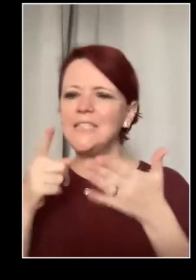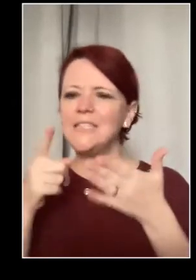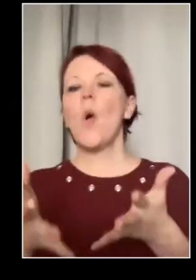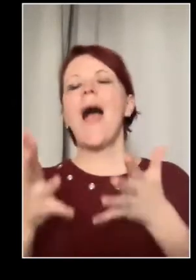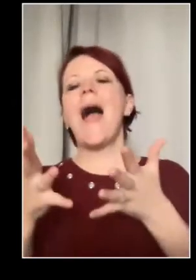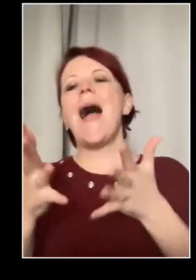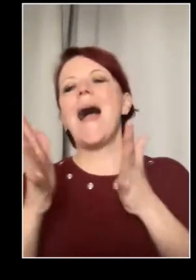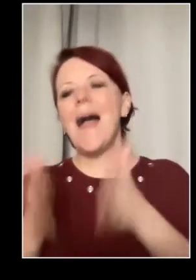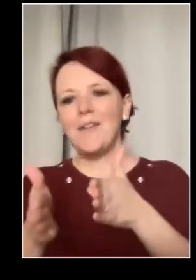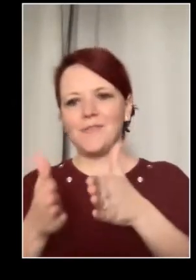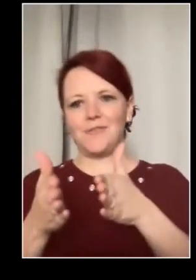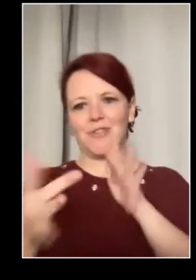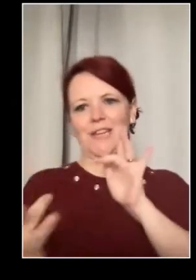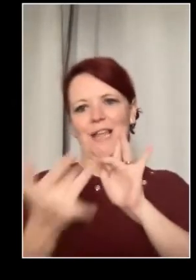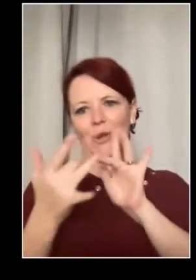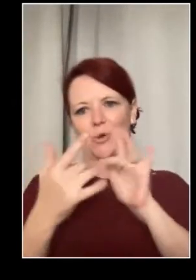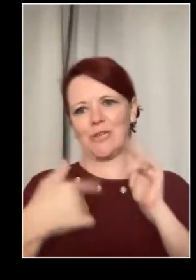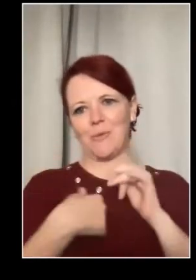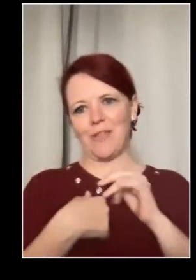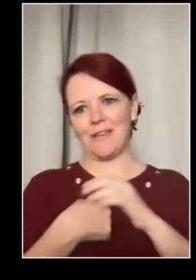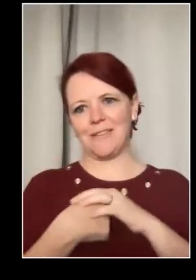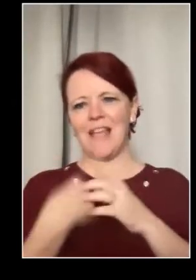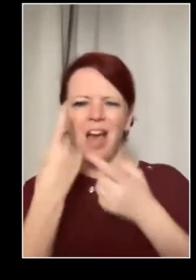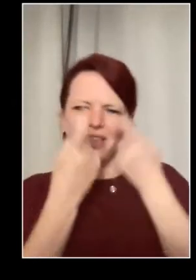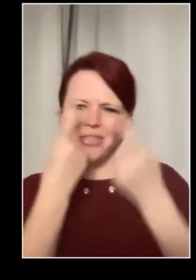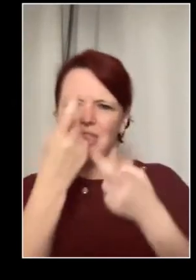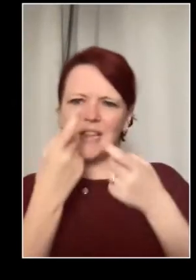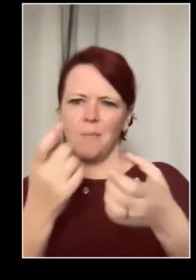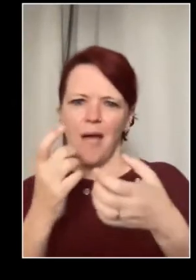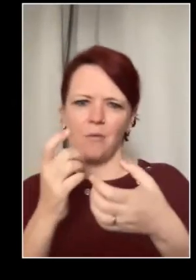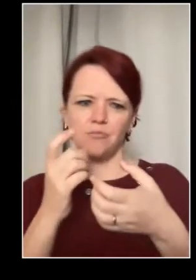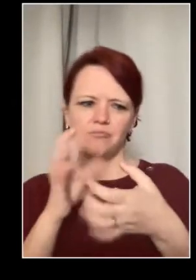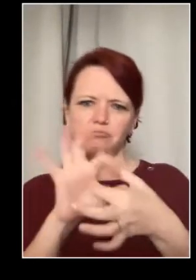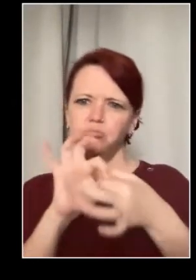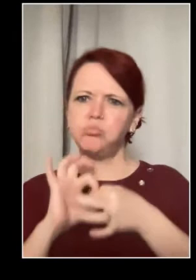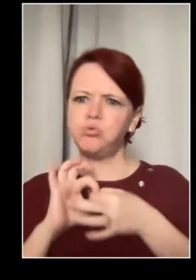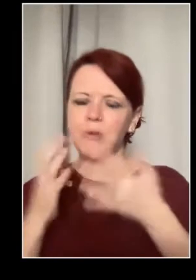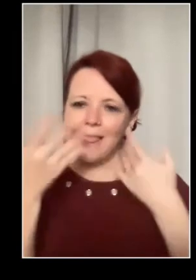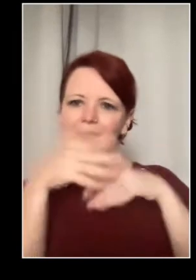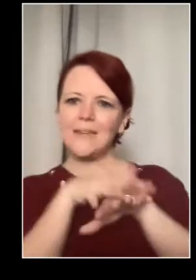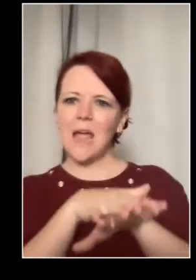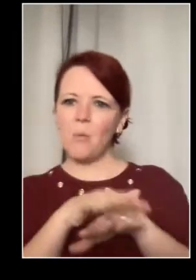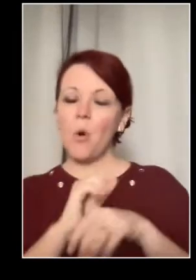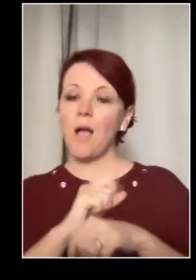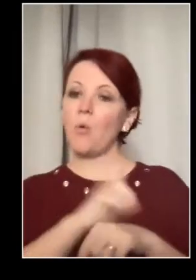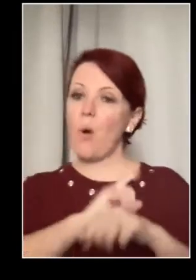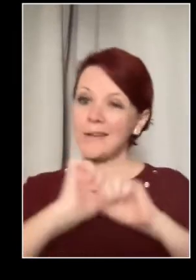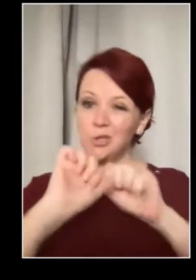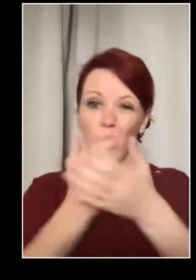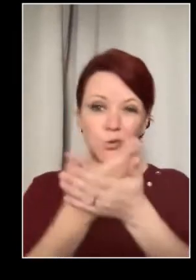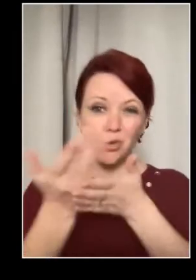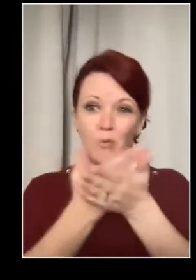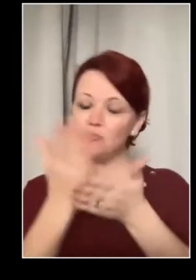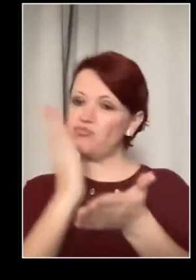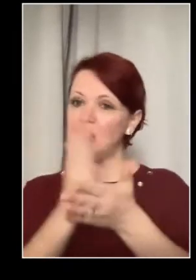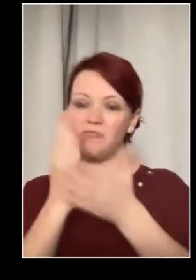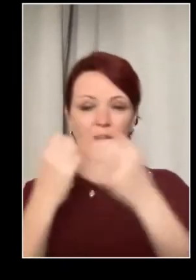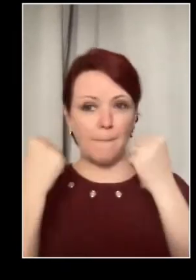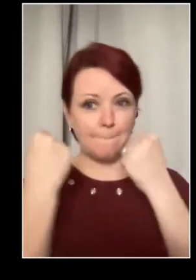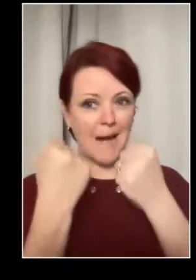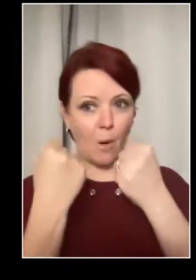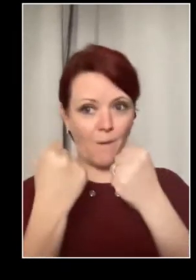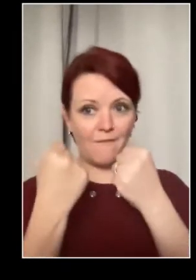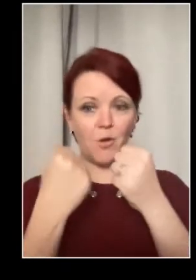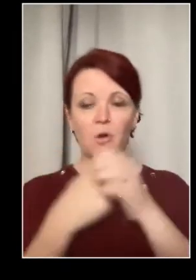us. Have a think about joining the network, because your stories are incredibly powerful. Never underestimate what you can do. Each